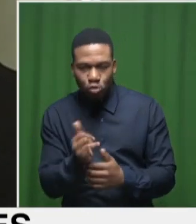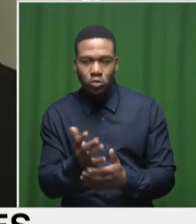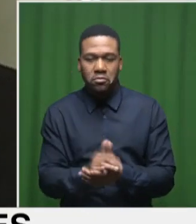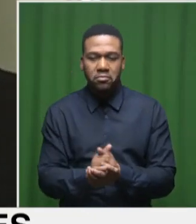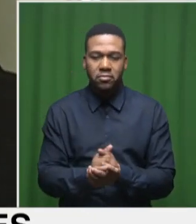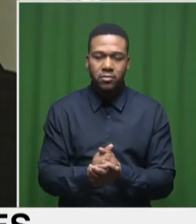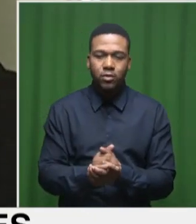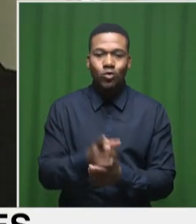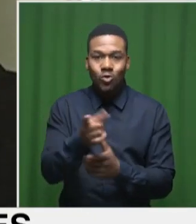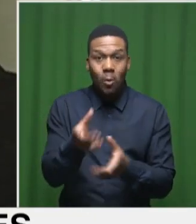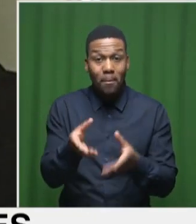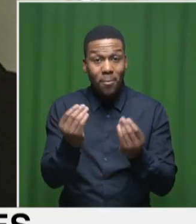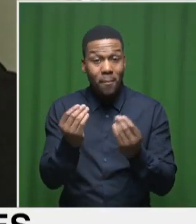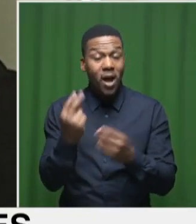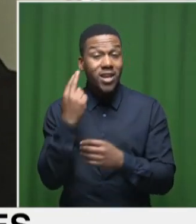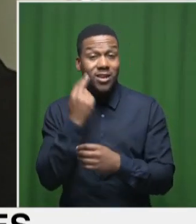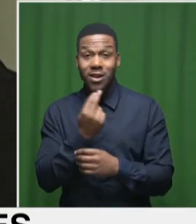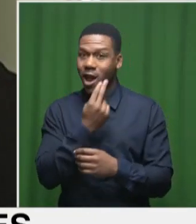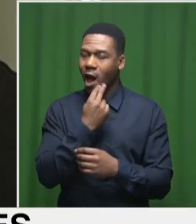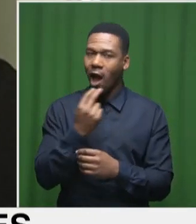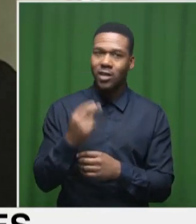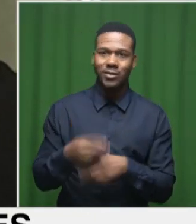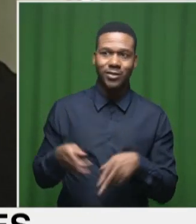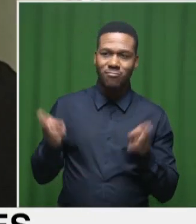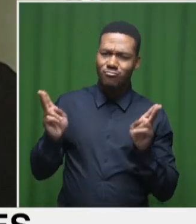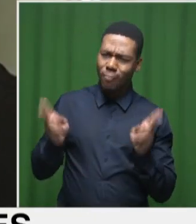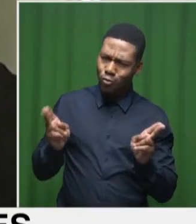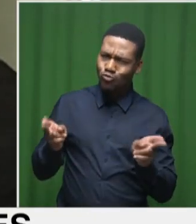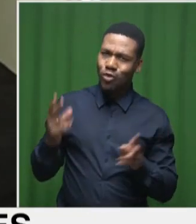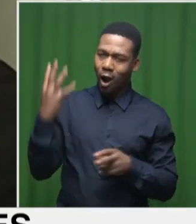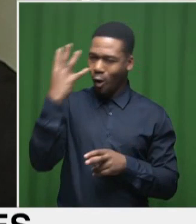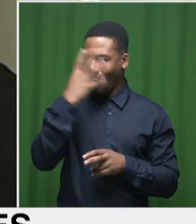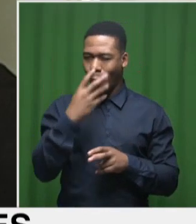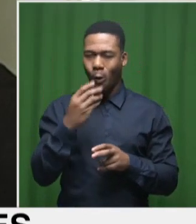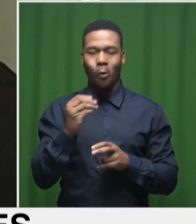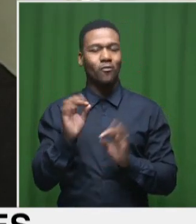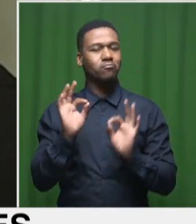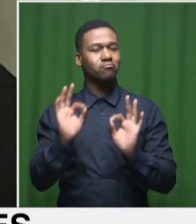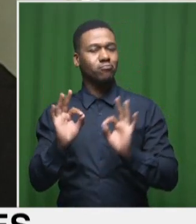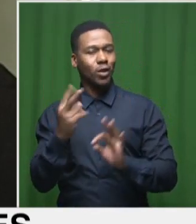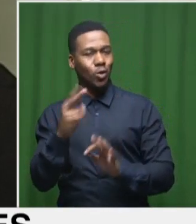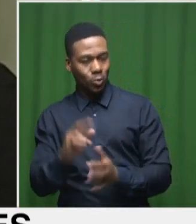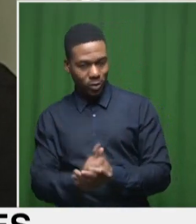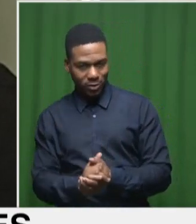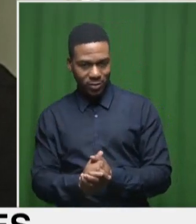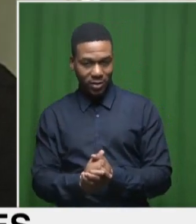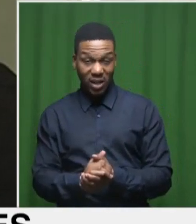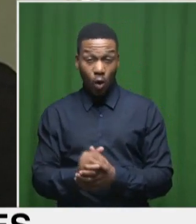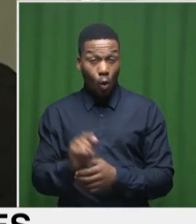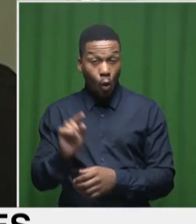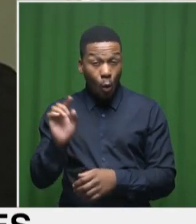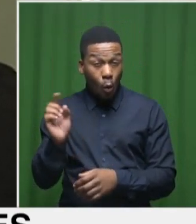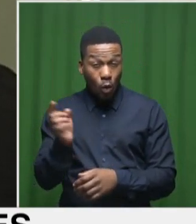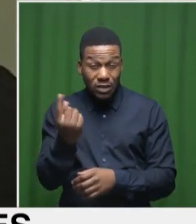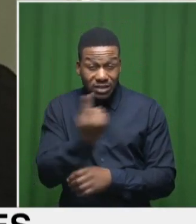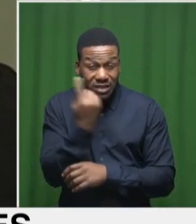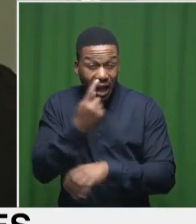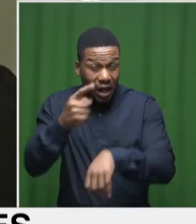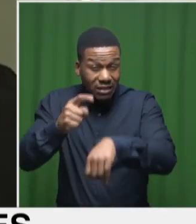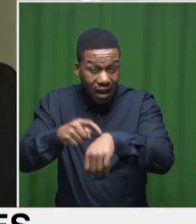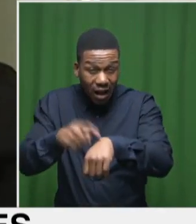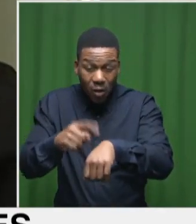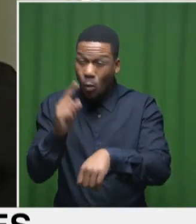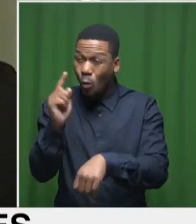get a nice, natural, holistic look. You can't really achieve that using a single treatment method. And that's why we want people to look at it as